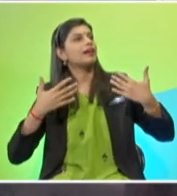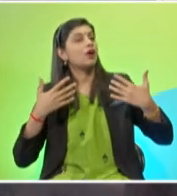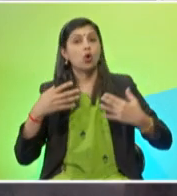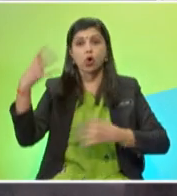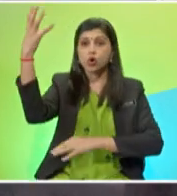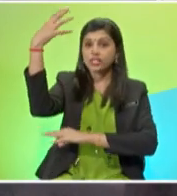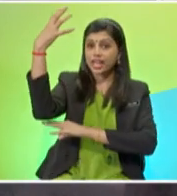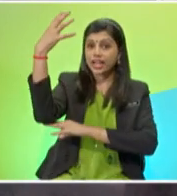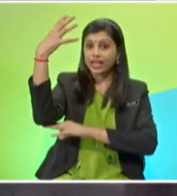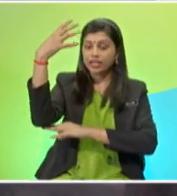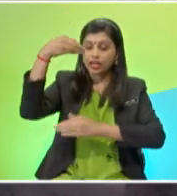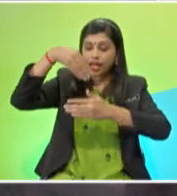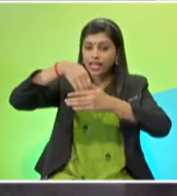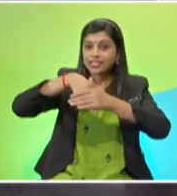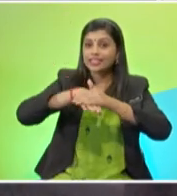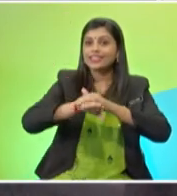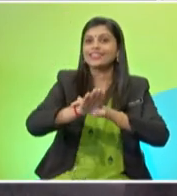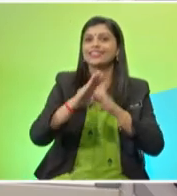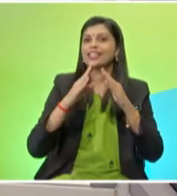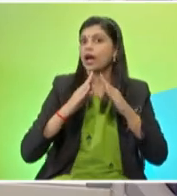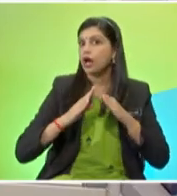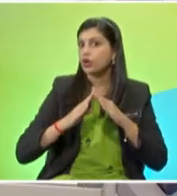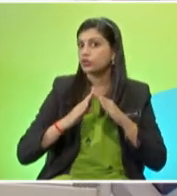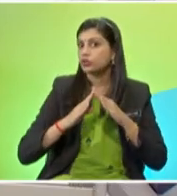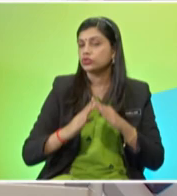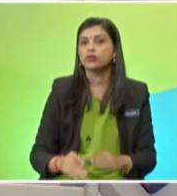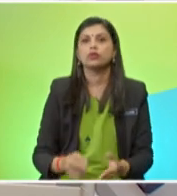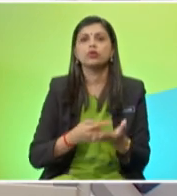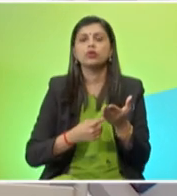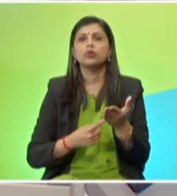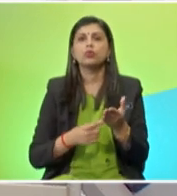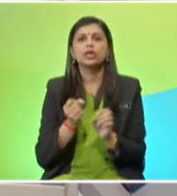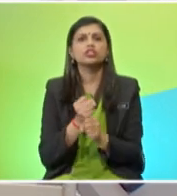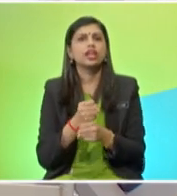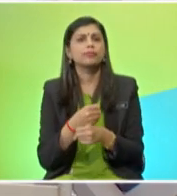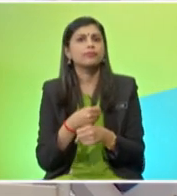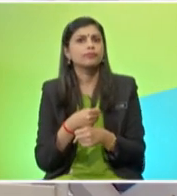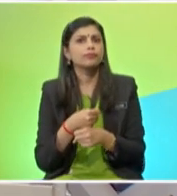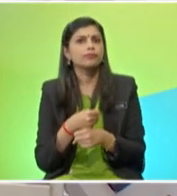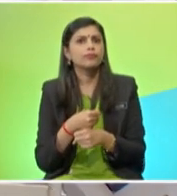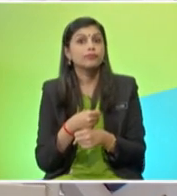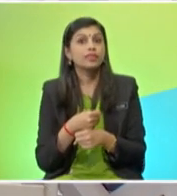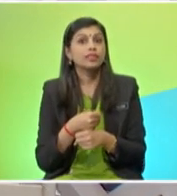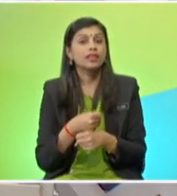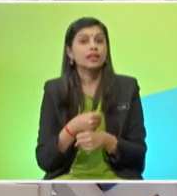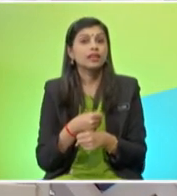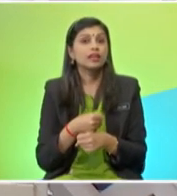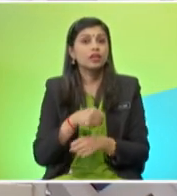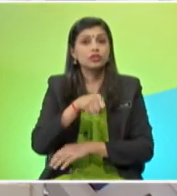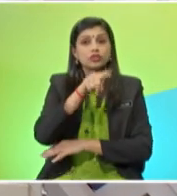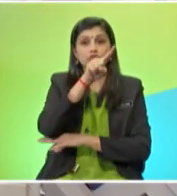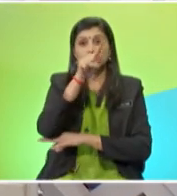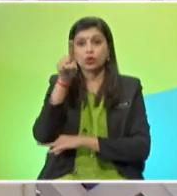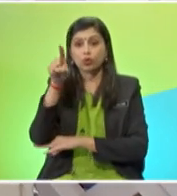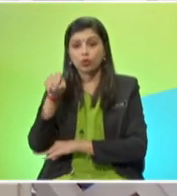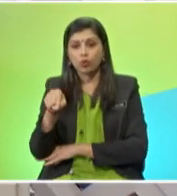house. Yes. Okay. And what shape is this, Hanif? It looks like a square. Is that right, Teacher